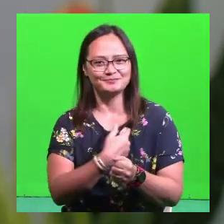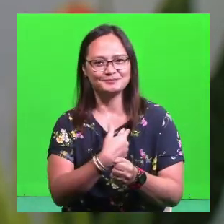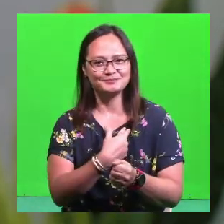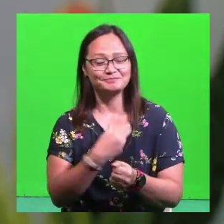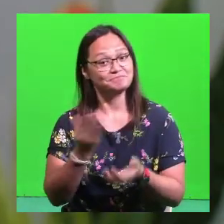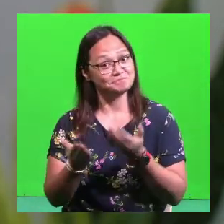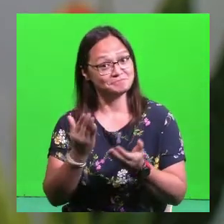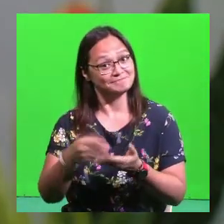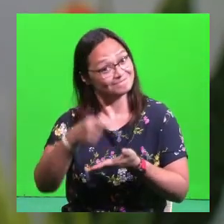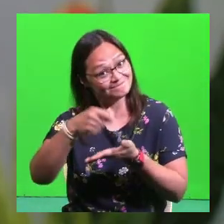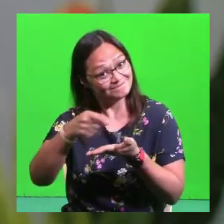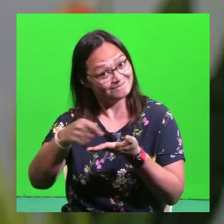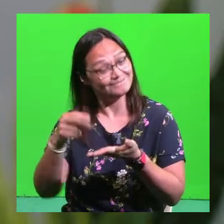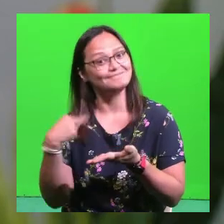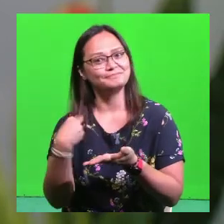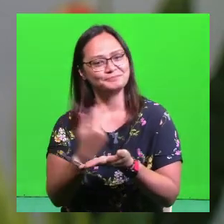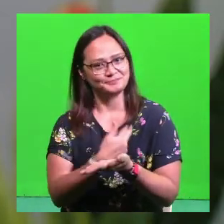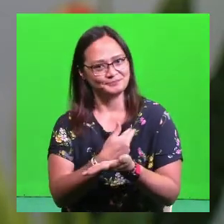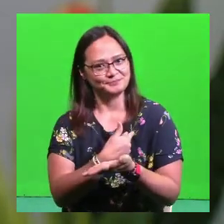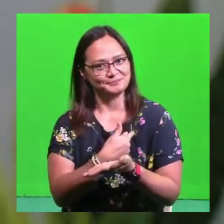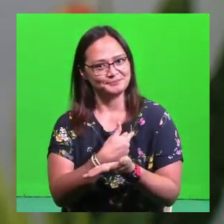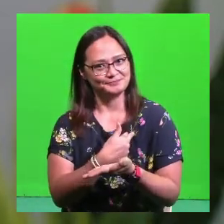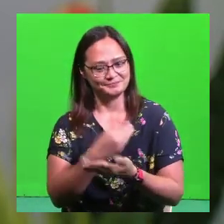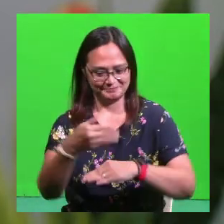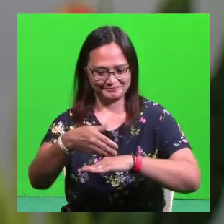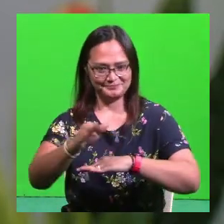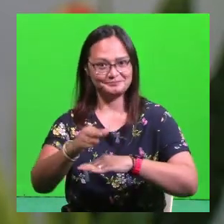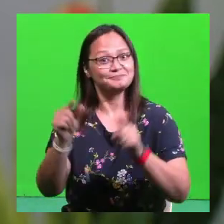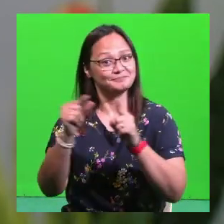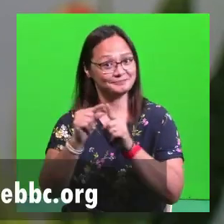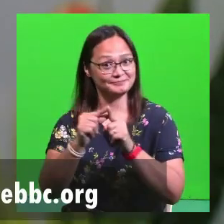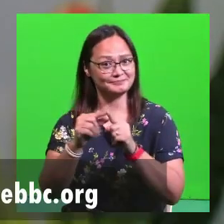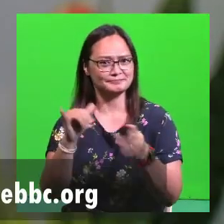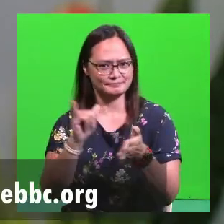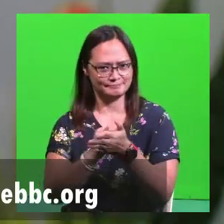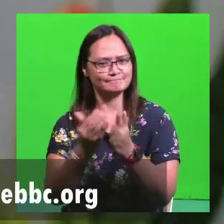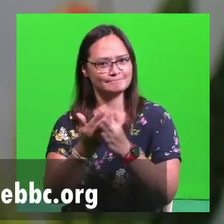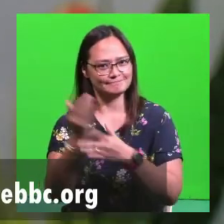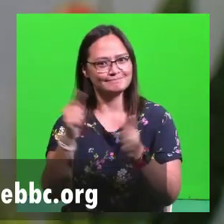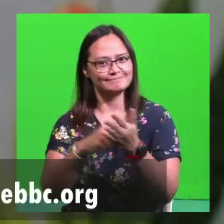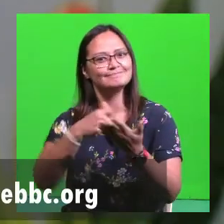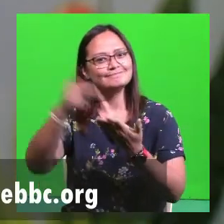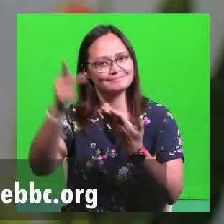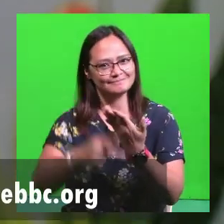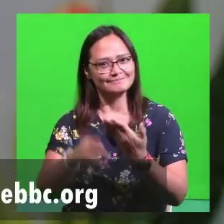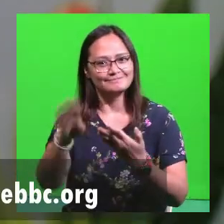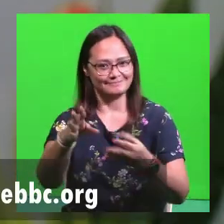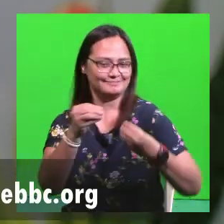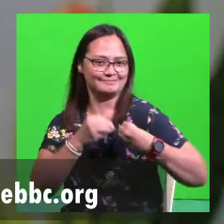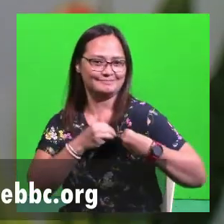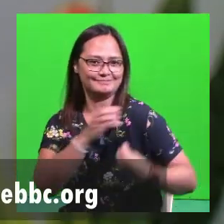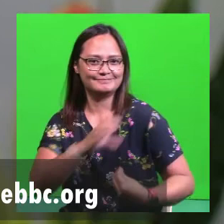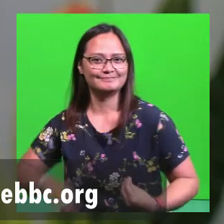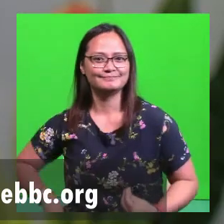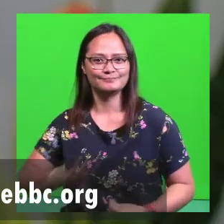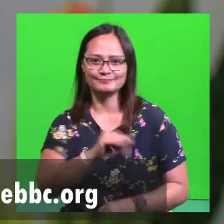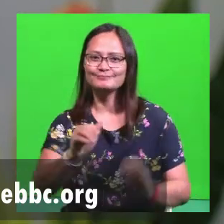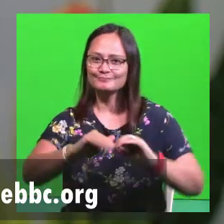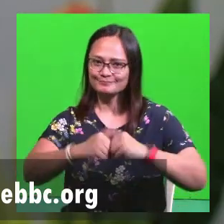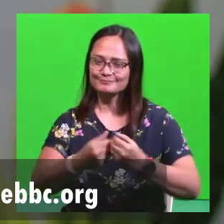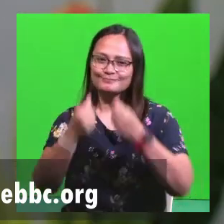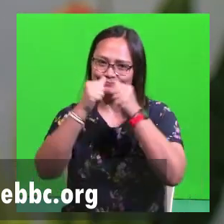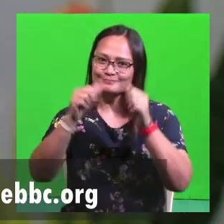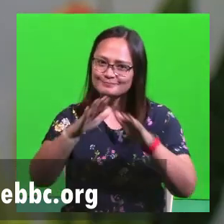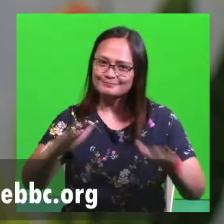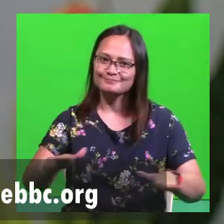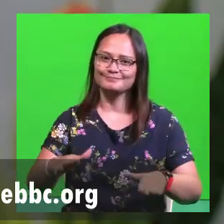us. Maybe you can write us, you know, send us some word that through this program you received Christ and